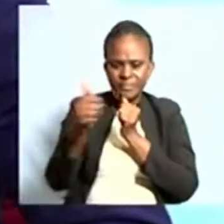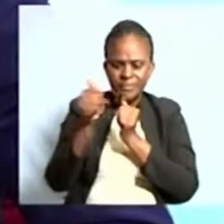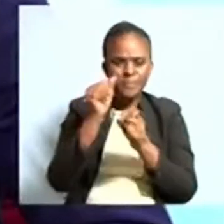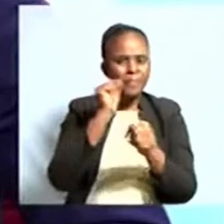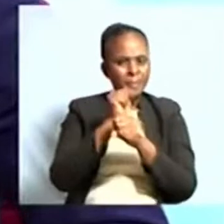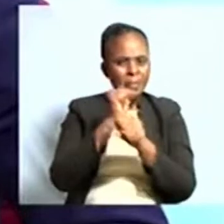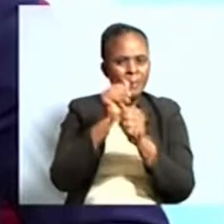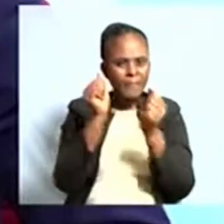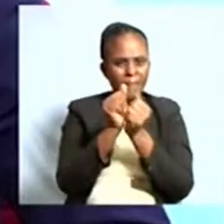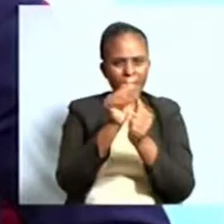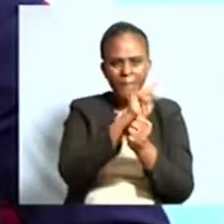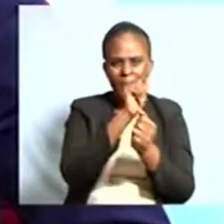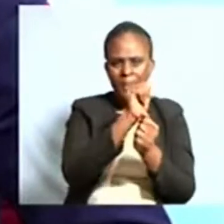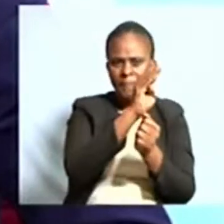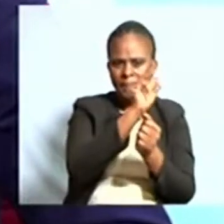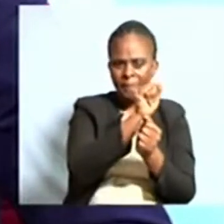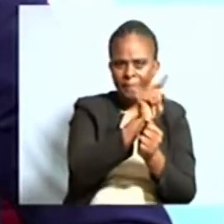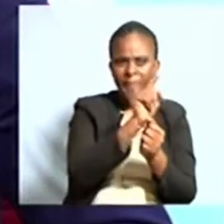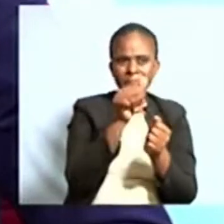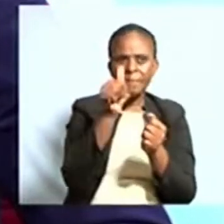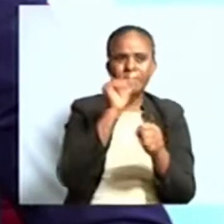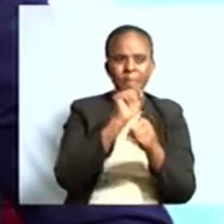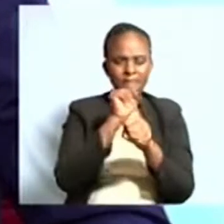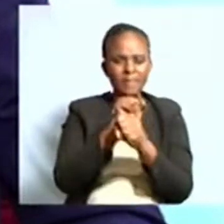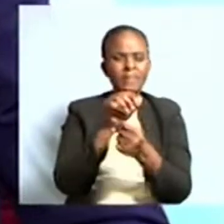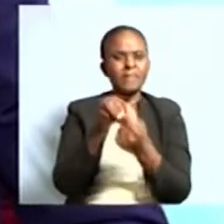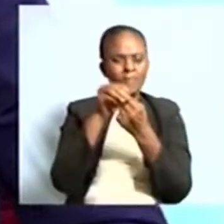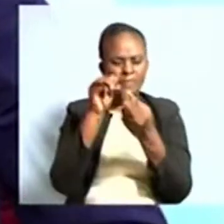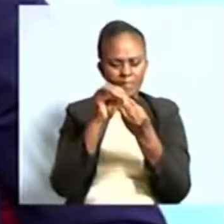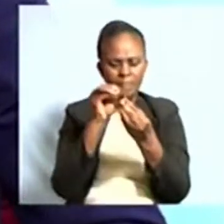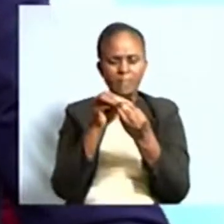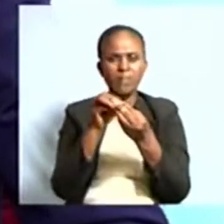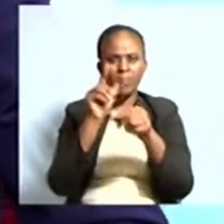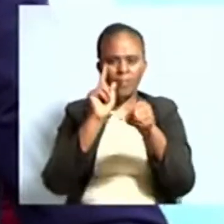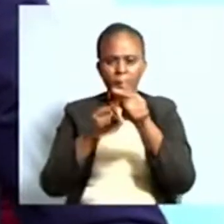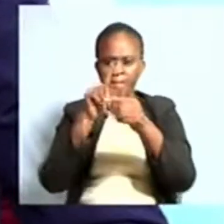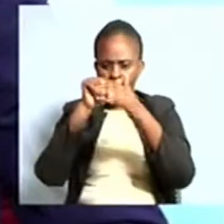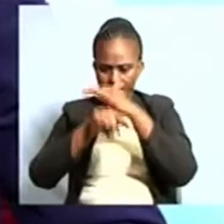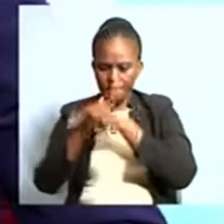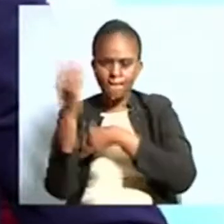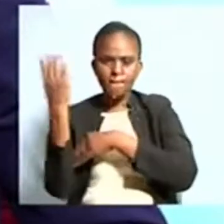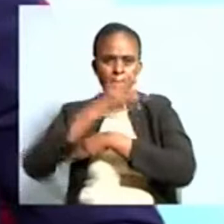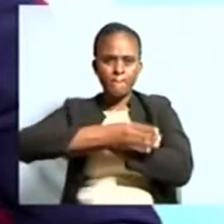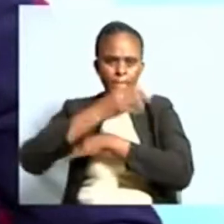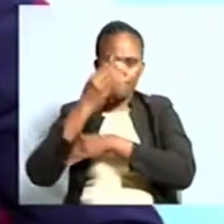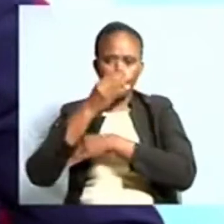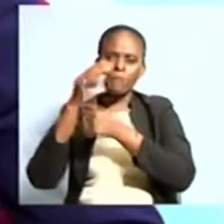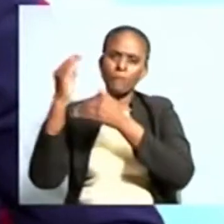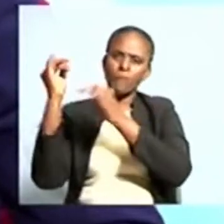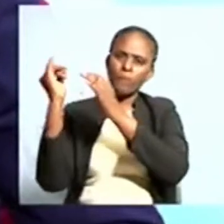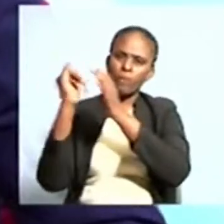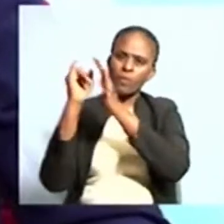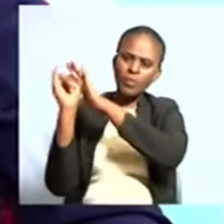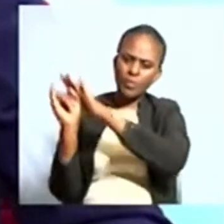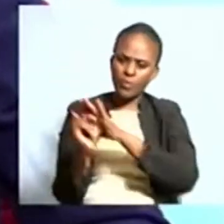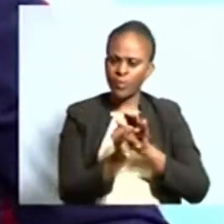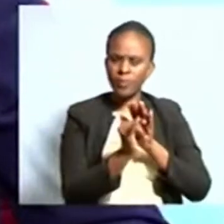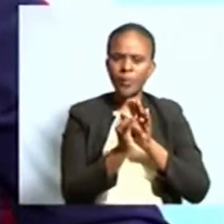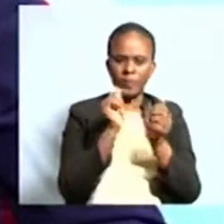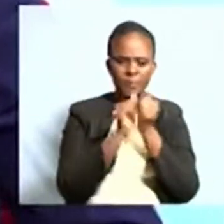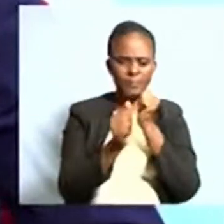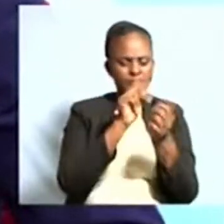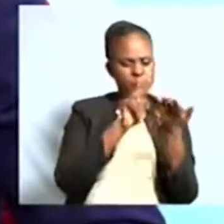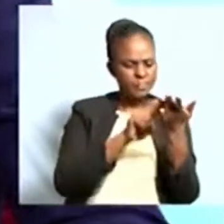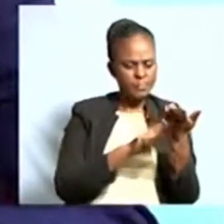the Bureau of Standards, especially at the point of entry for those imported counterfeit goods which are reported